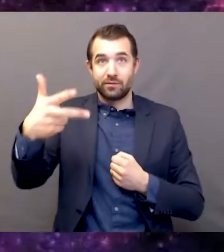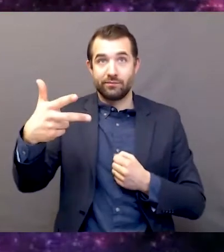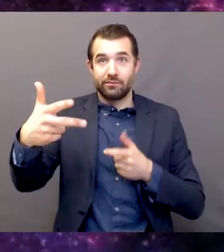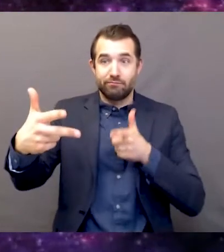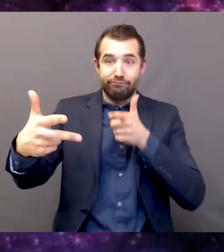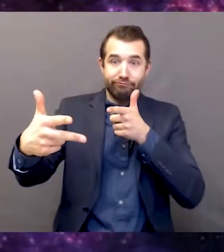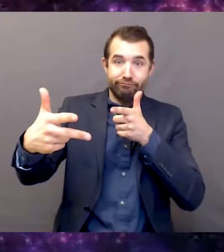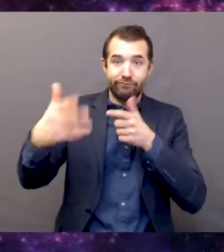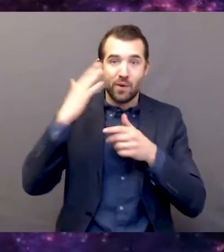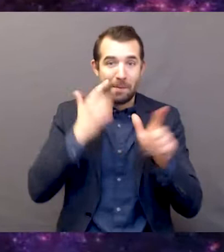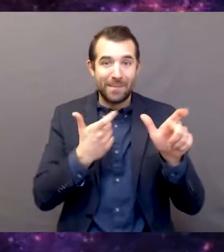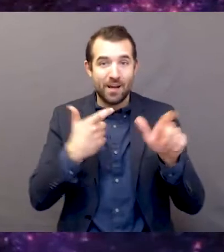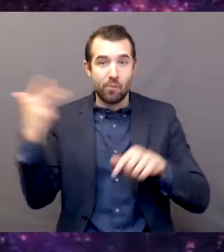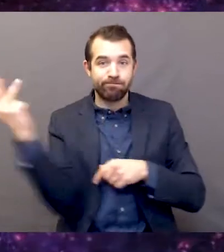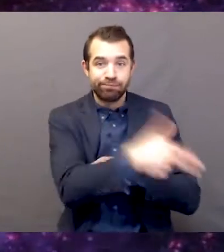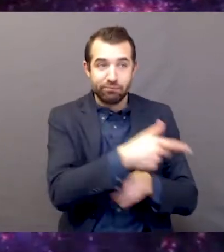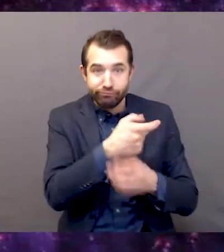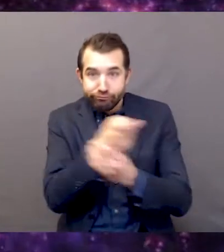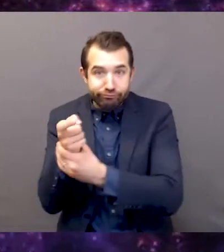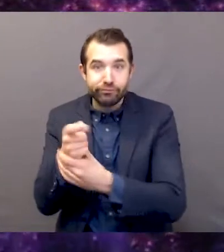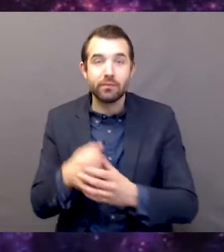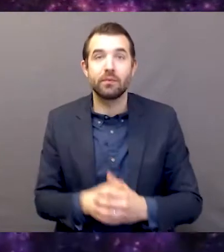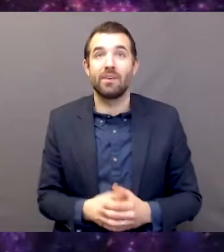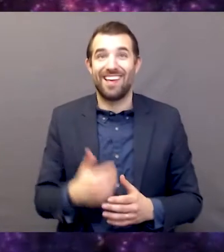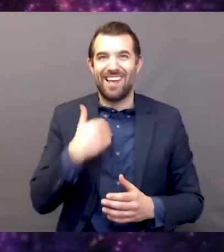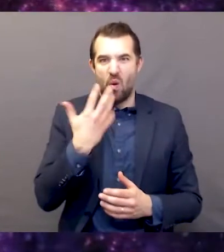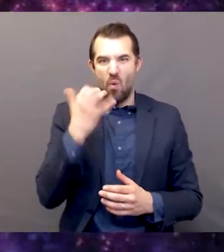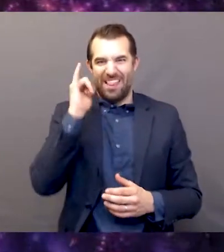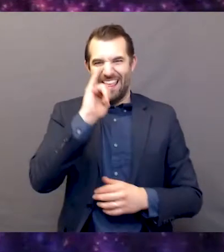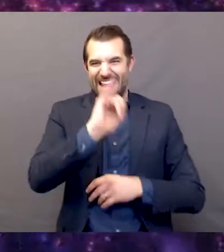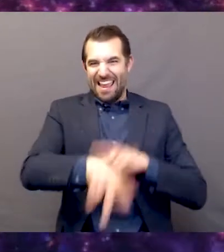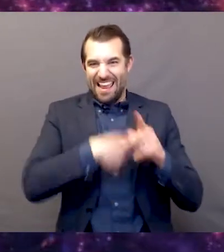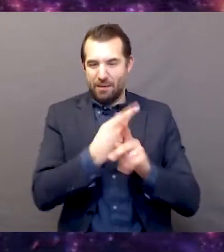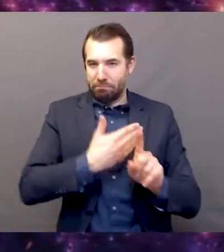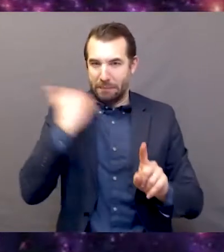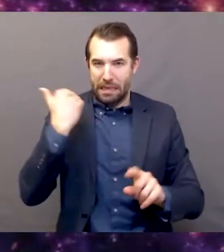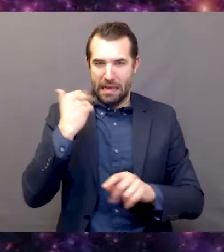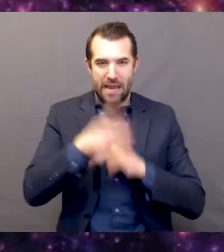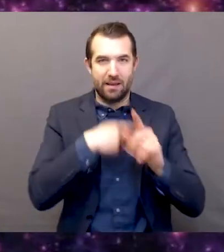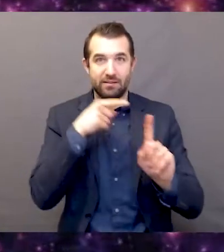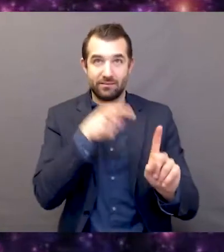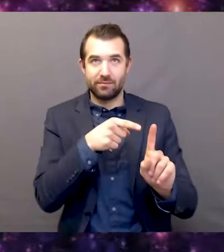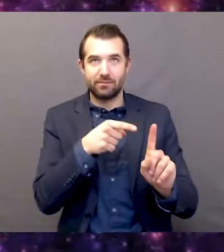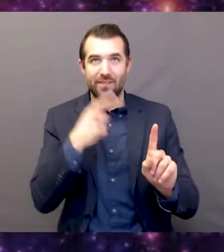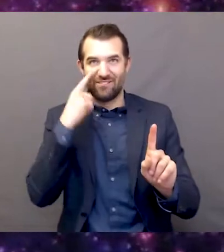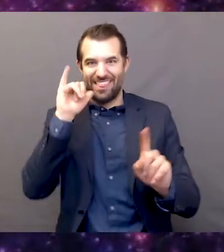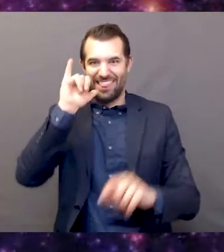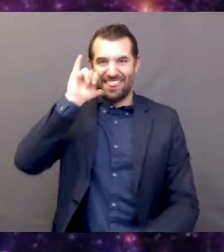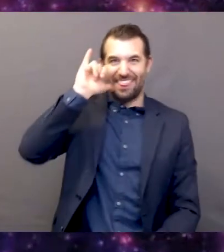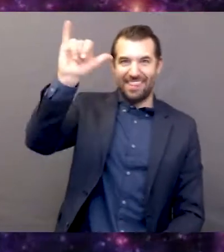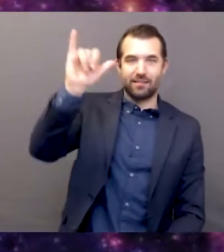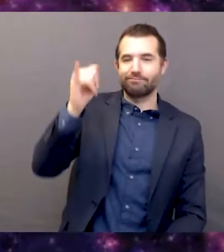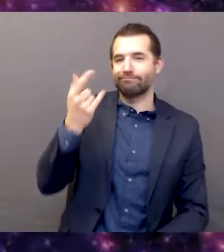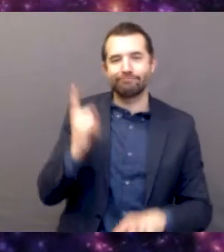spectroscopy, the direct measure of gas velocity. They're indirect measures, and you can see an